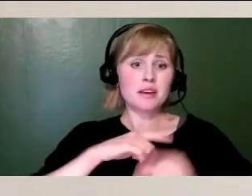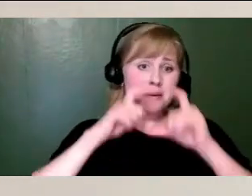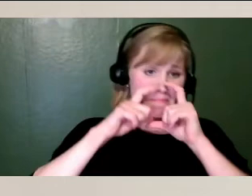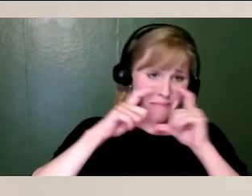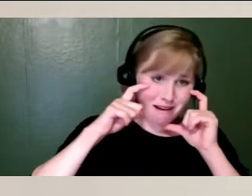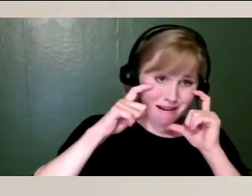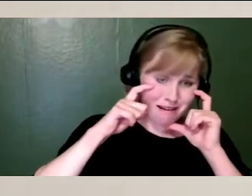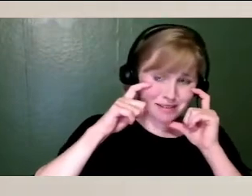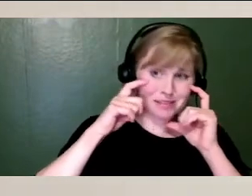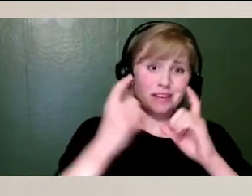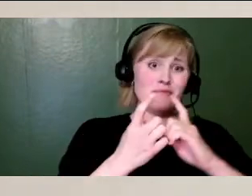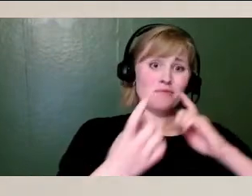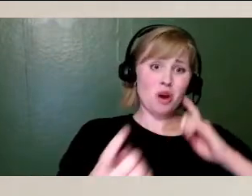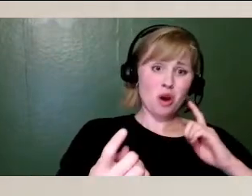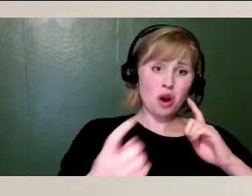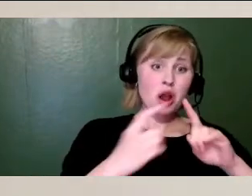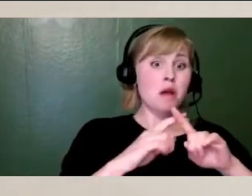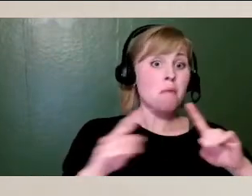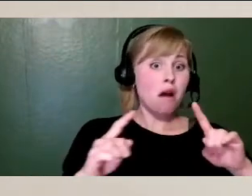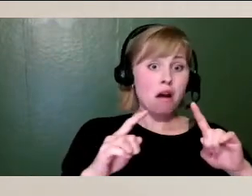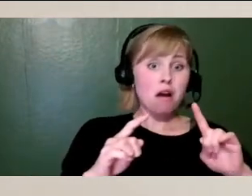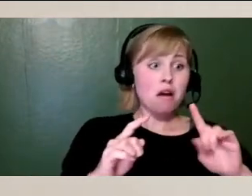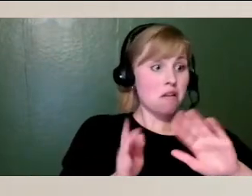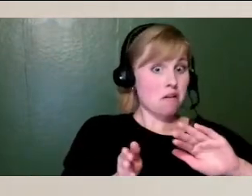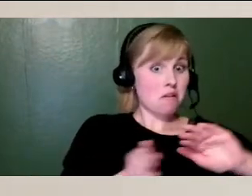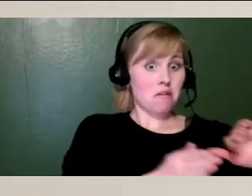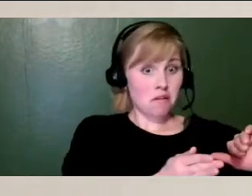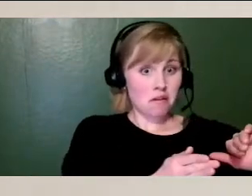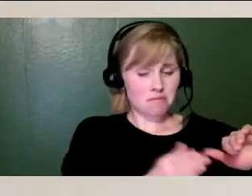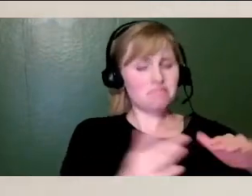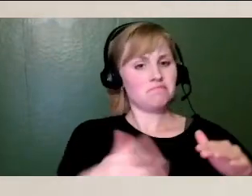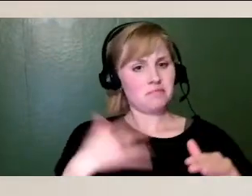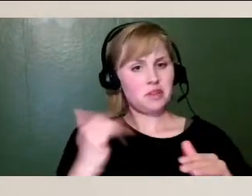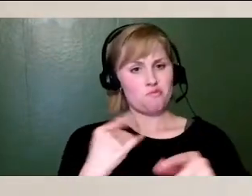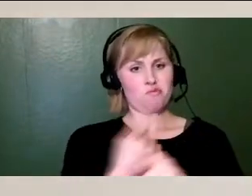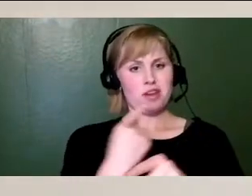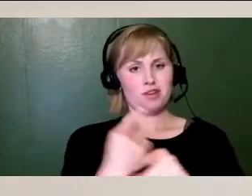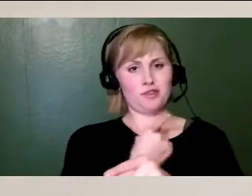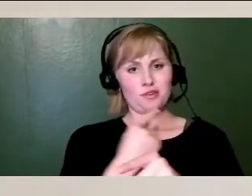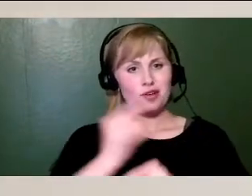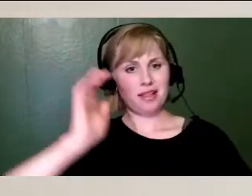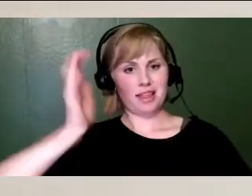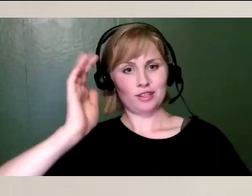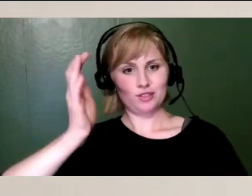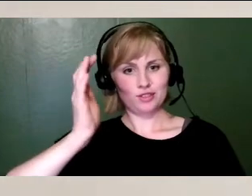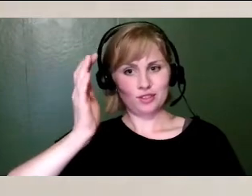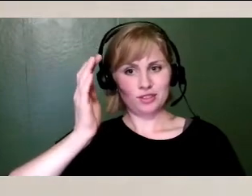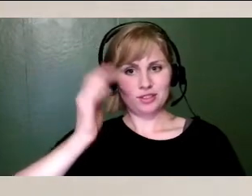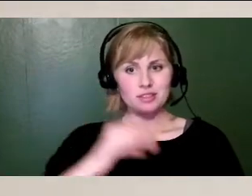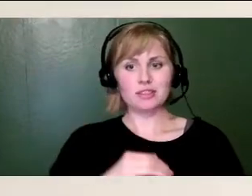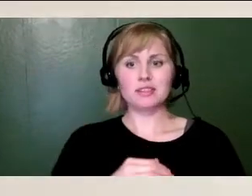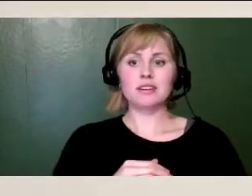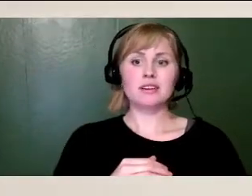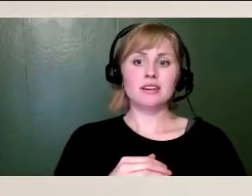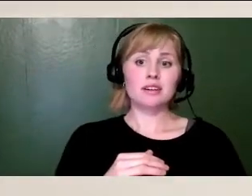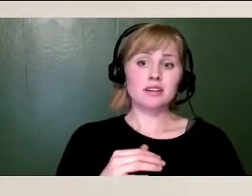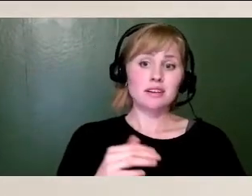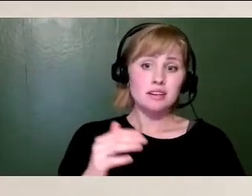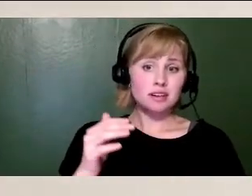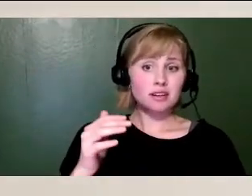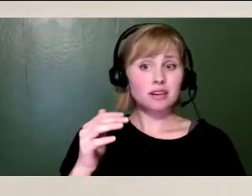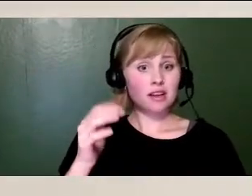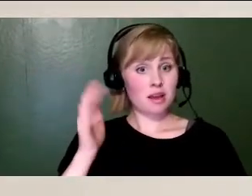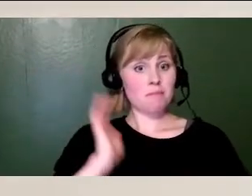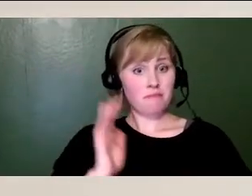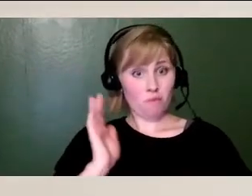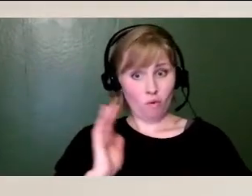like a regular lecture. While our first interactions with each other may have been through breakout rooms and private messages, now we congregate outside